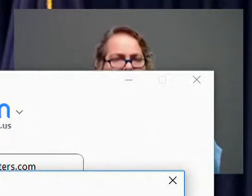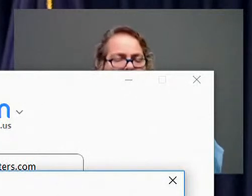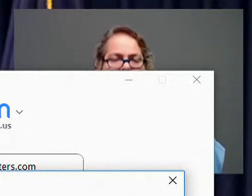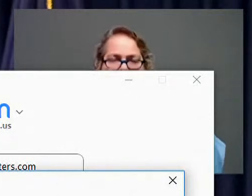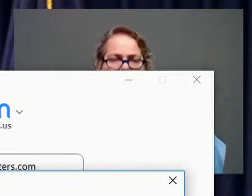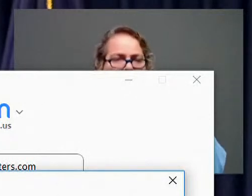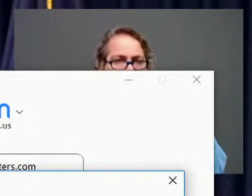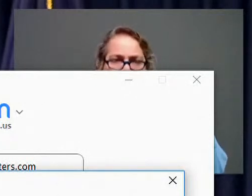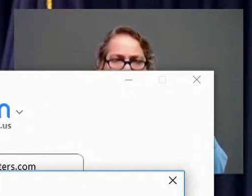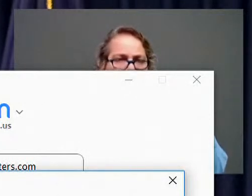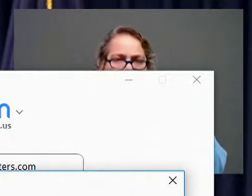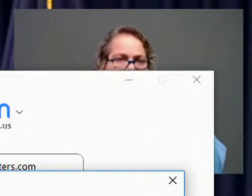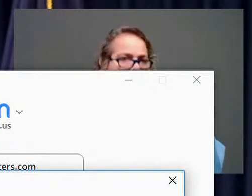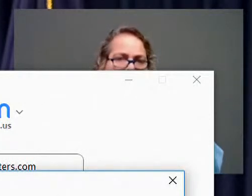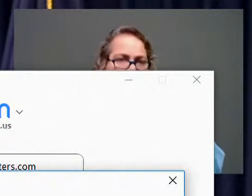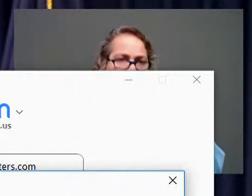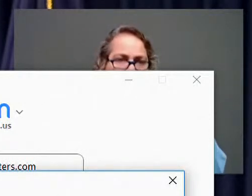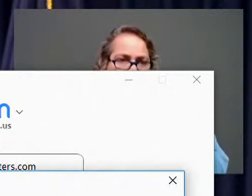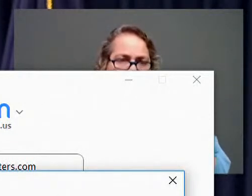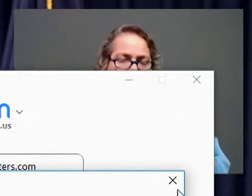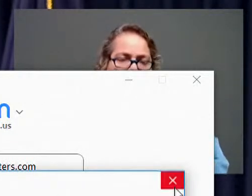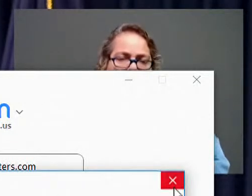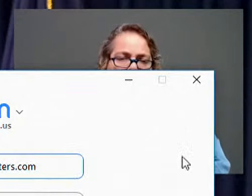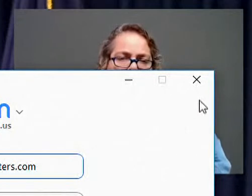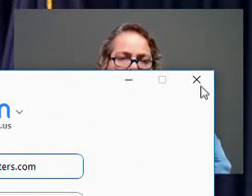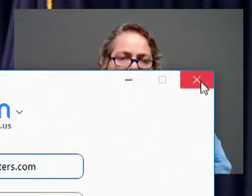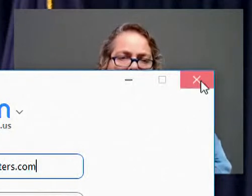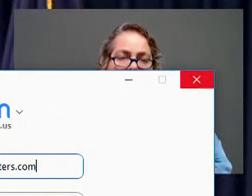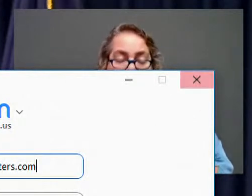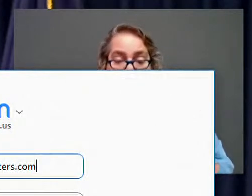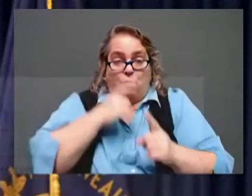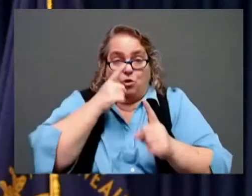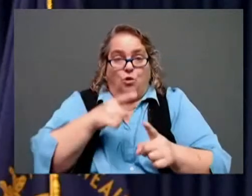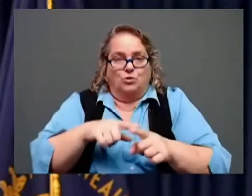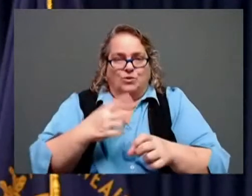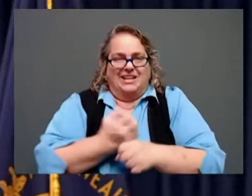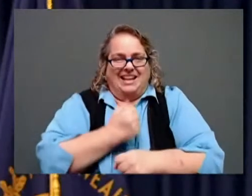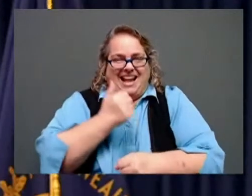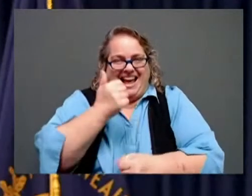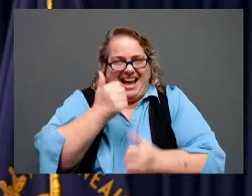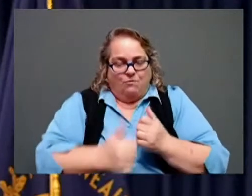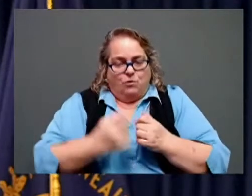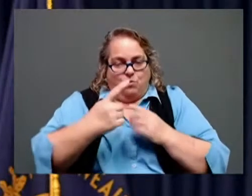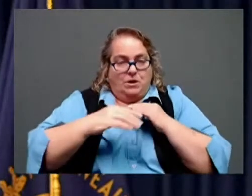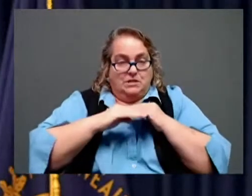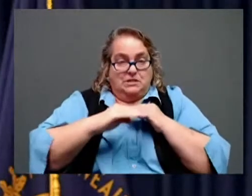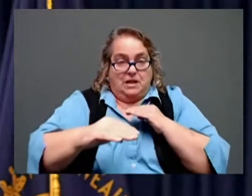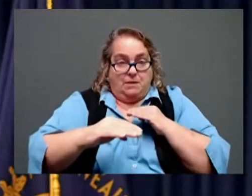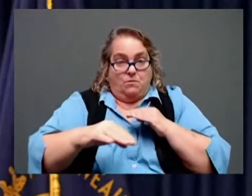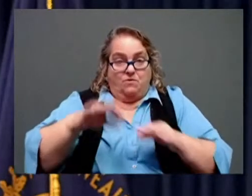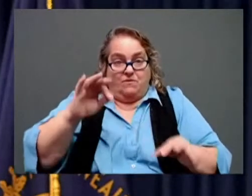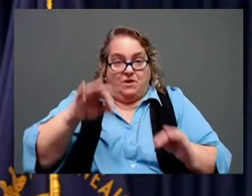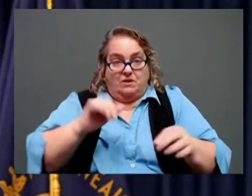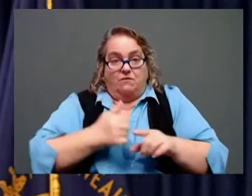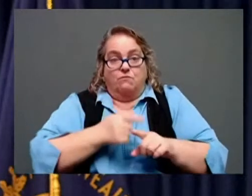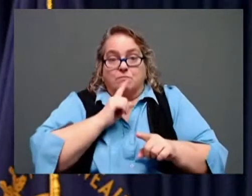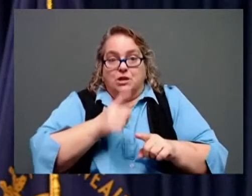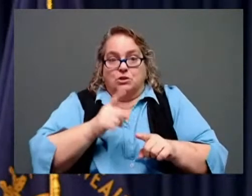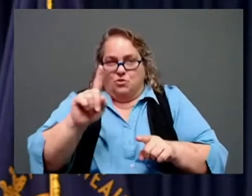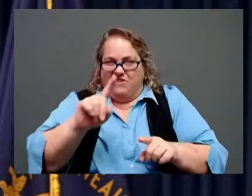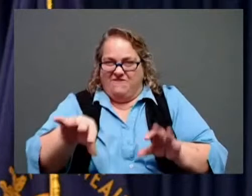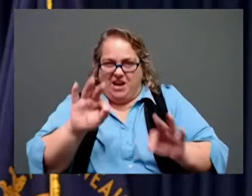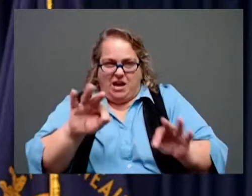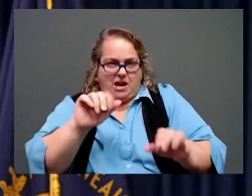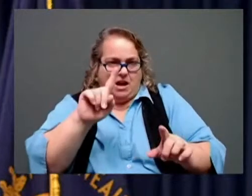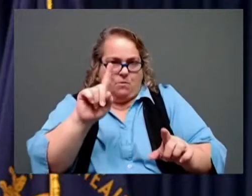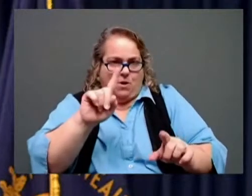times? Yeah, so our goal is to get everybody stable. And first, to make sure we know where everybody is, we got a roof over